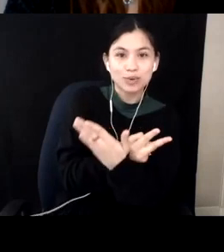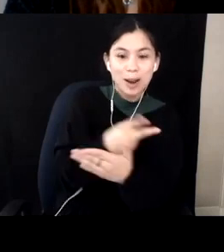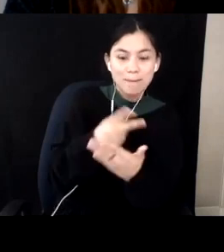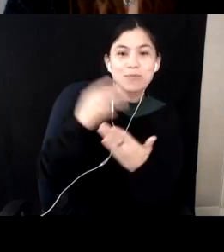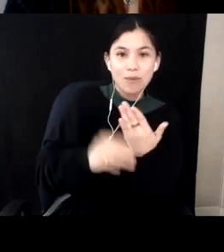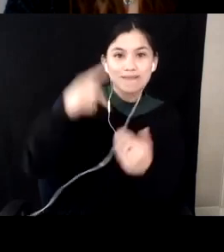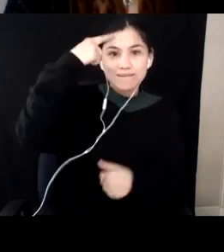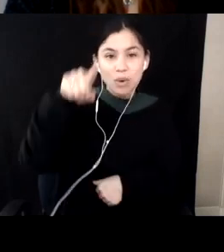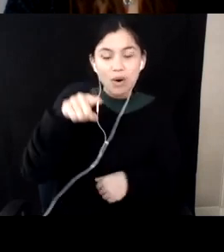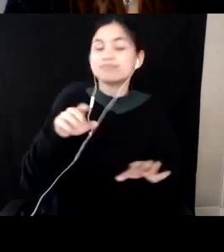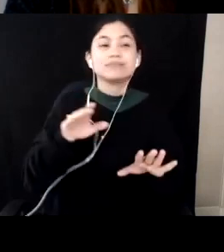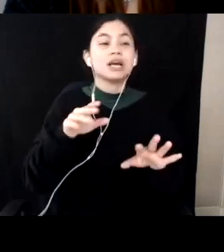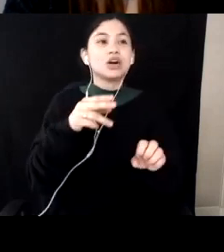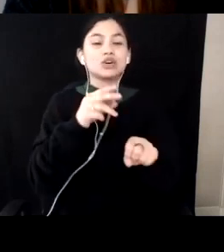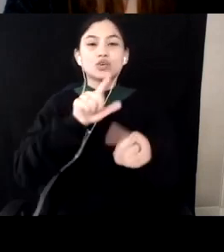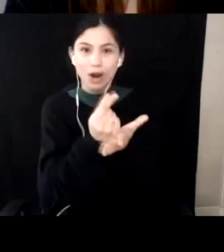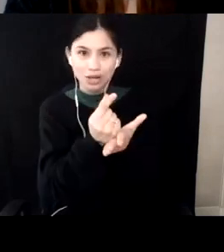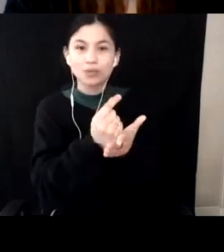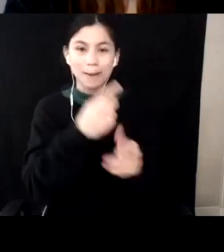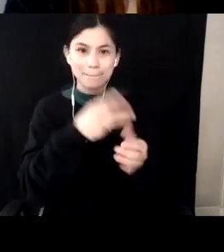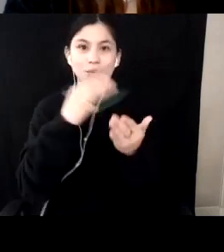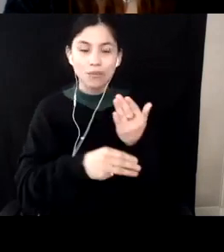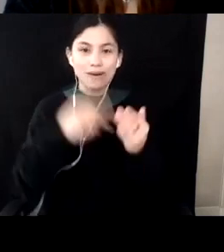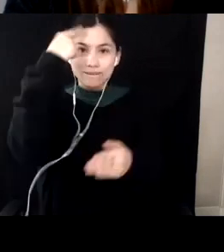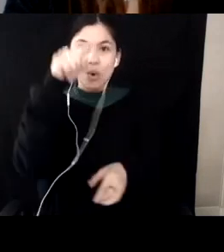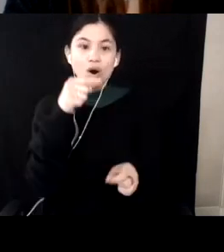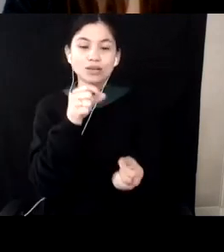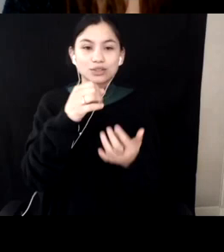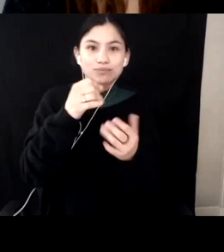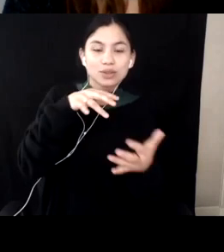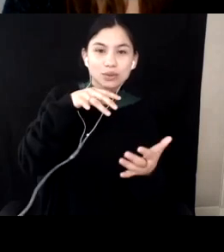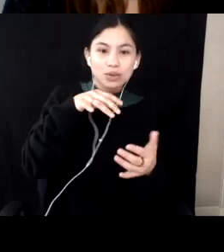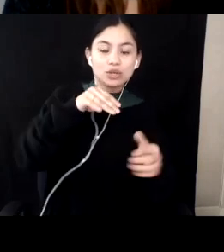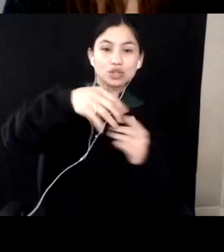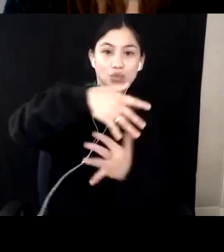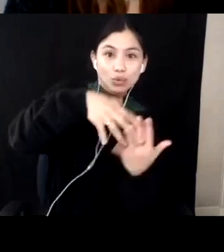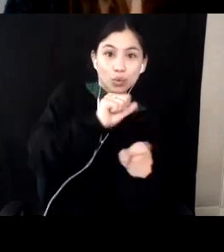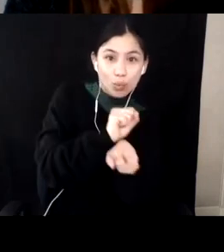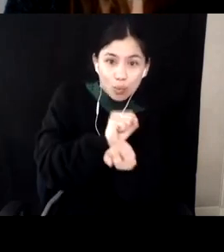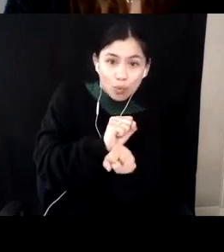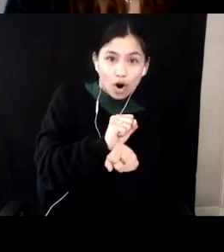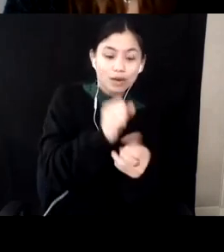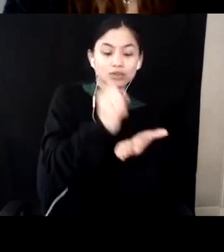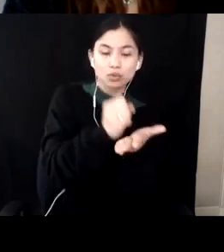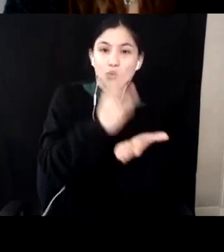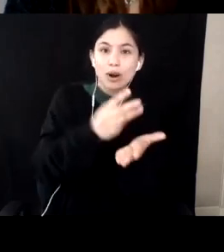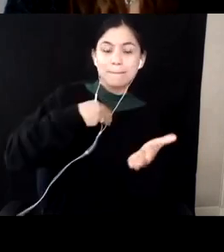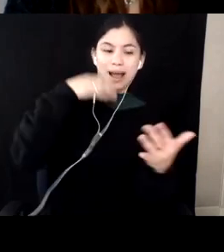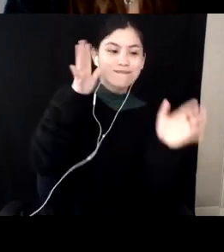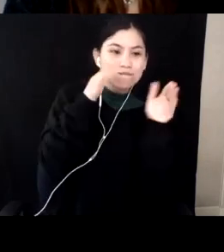my focus is deaf children, hearing parents,